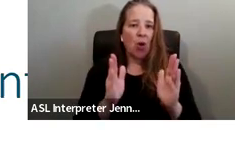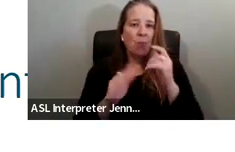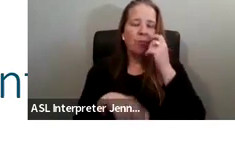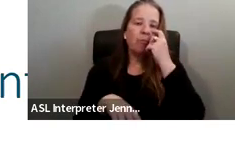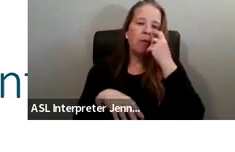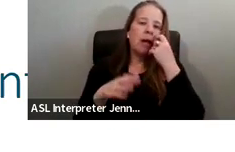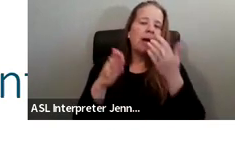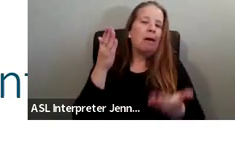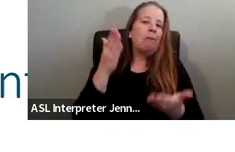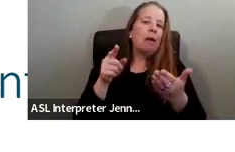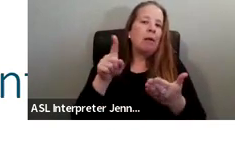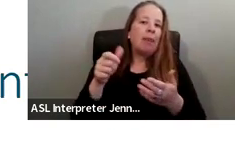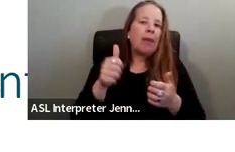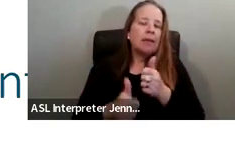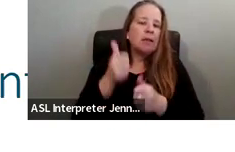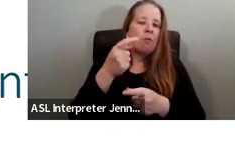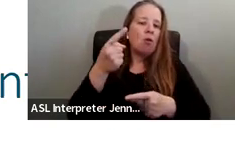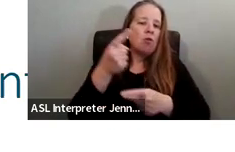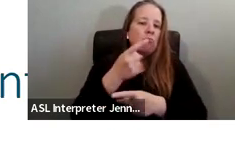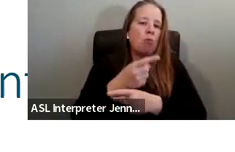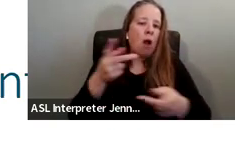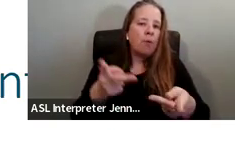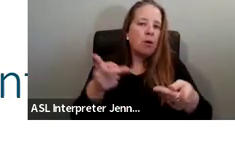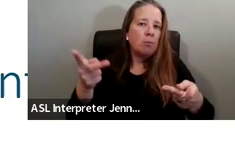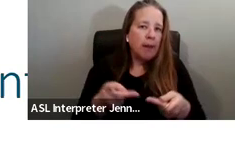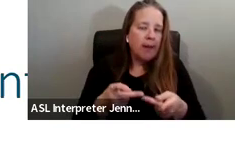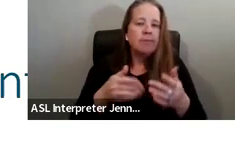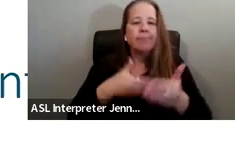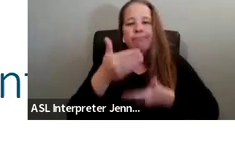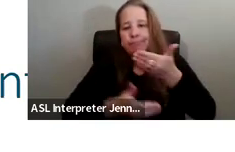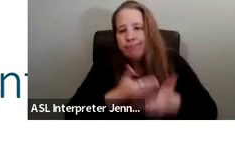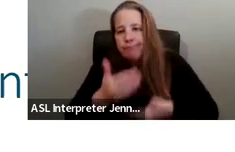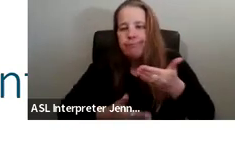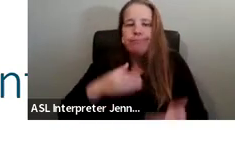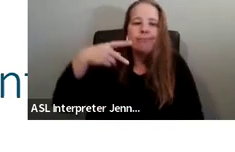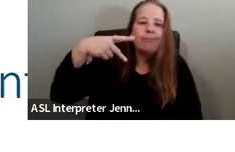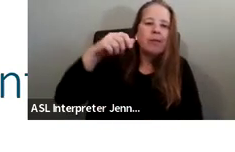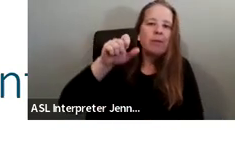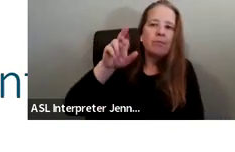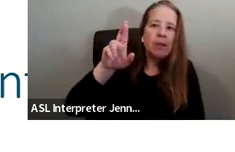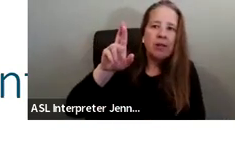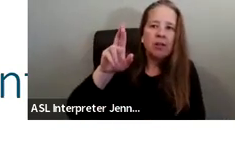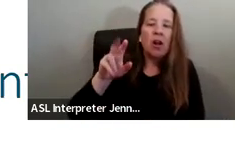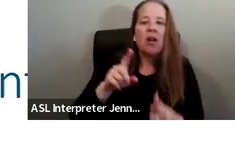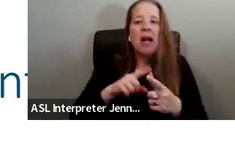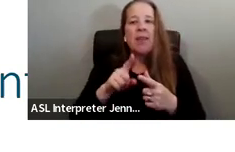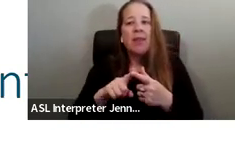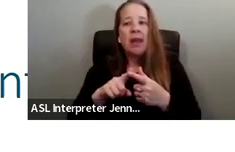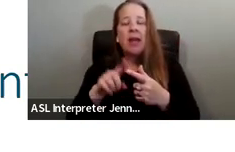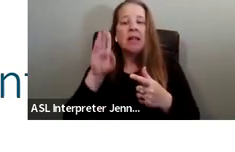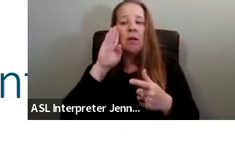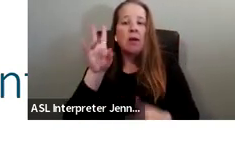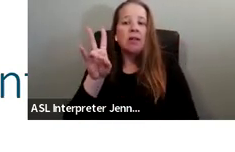make sure that's the most proper placement. They go through the PASR process. Those activities get a 75%